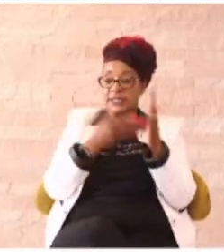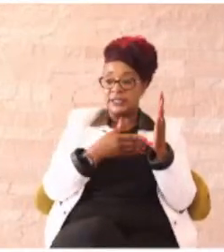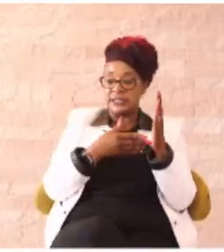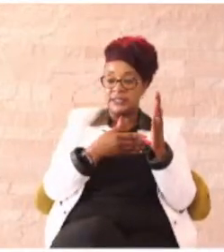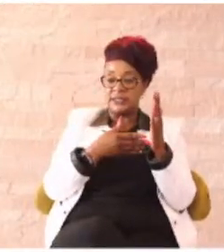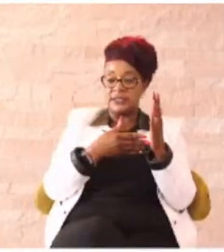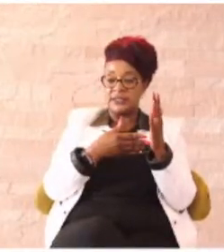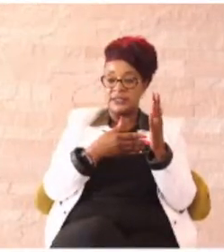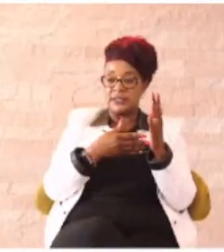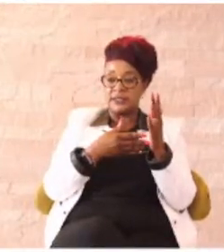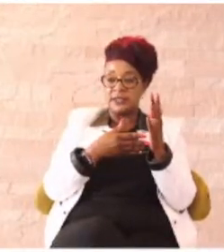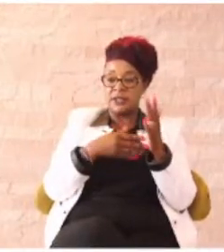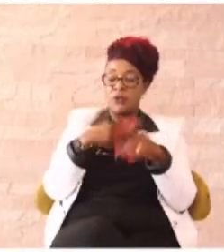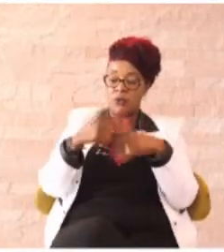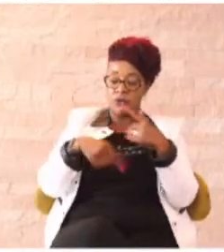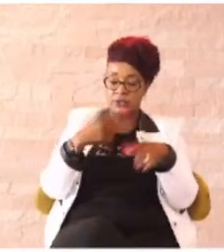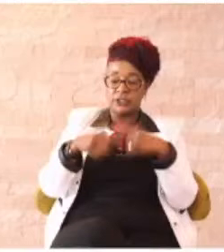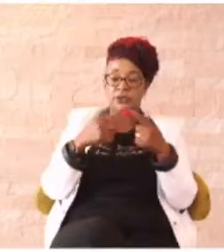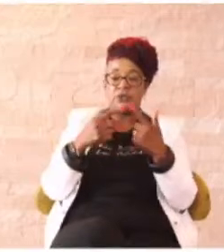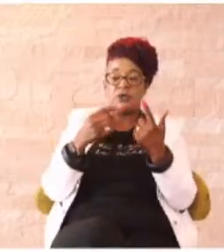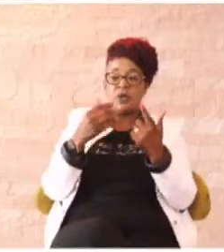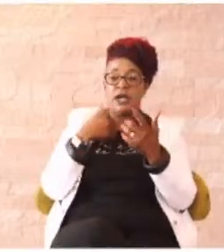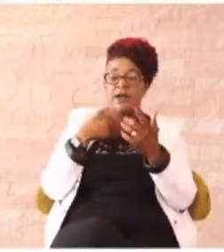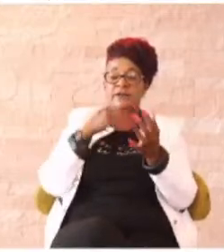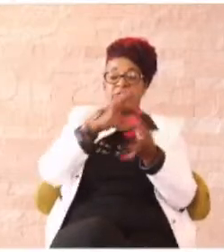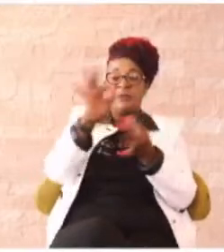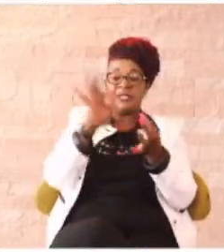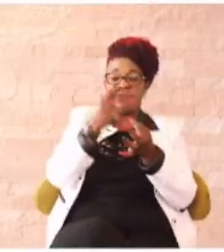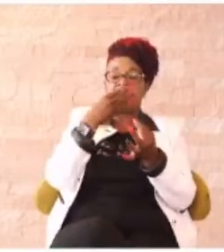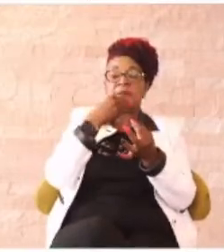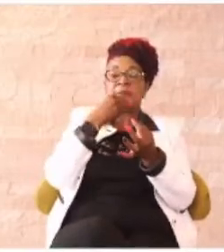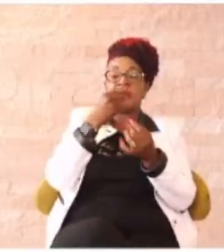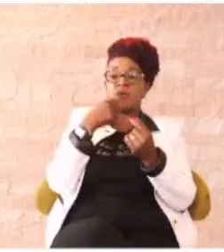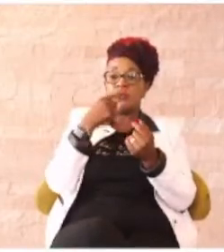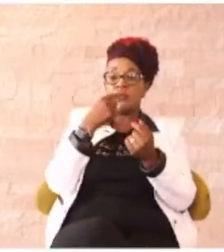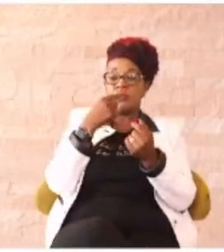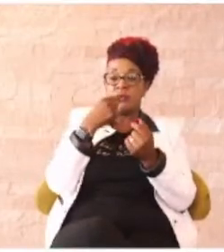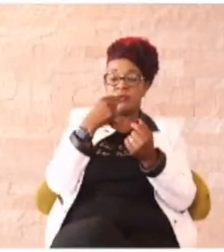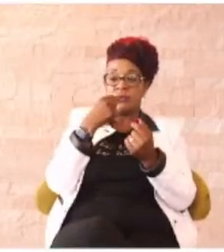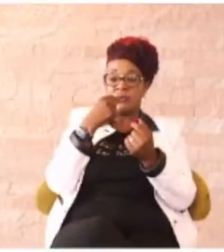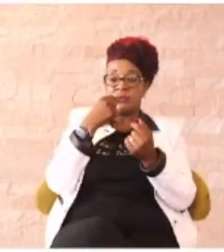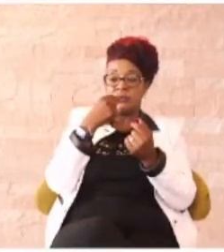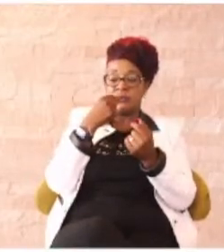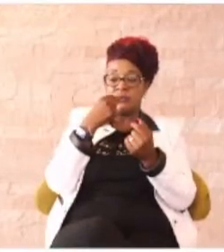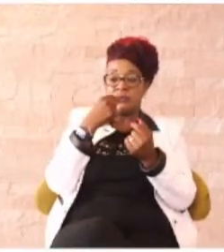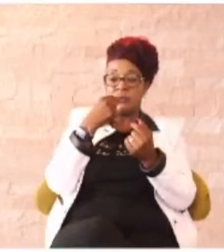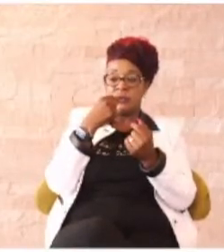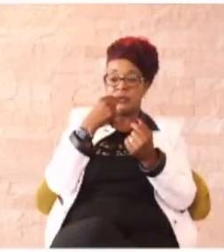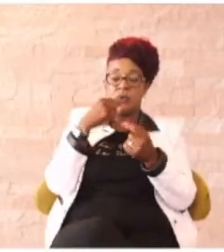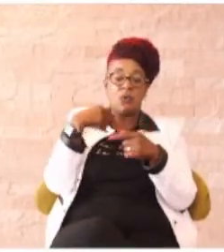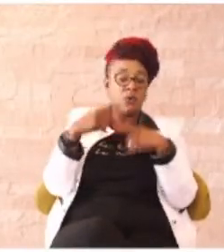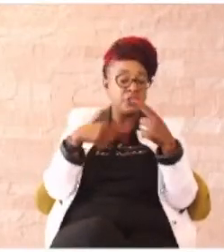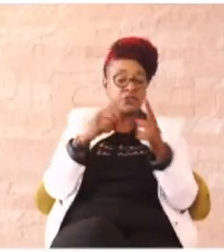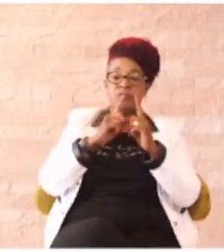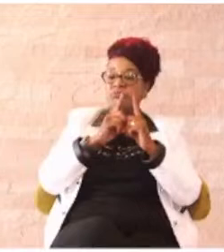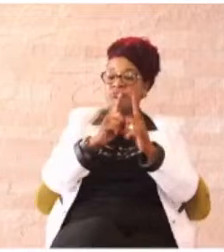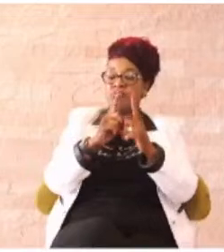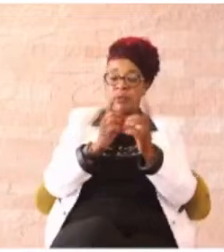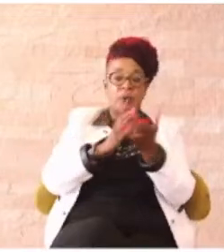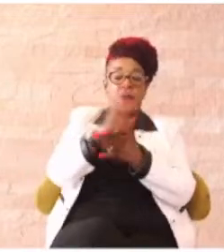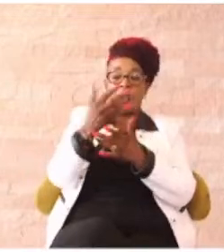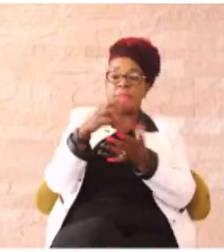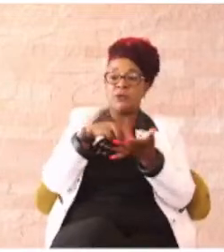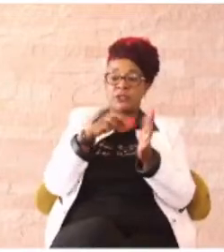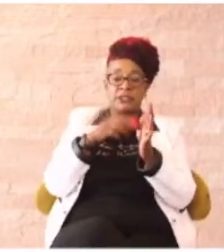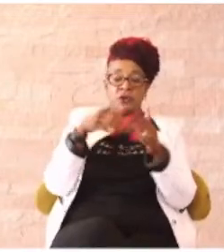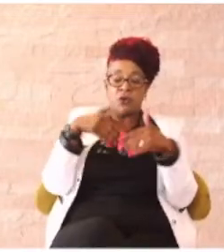have you identified specific men who you run with them through the project and you engage them